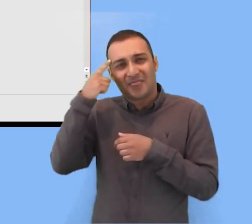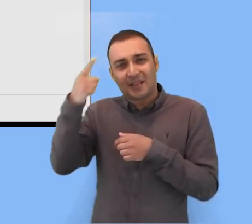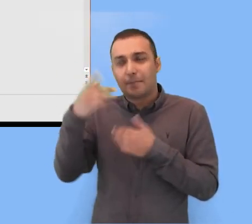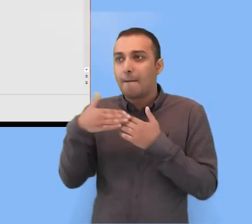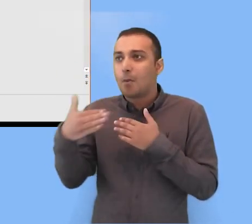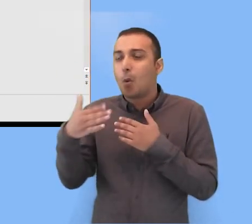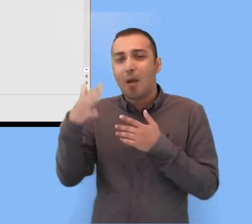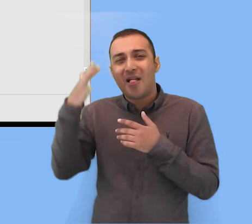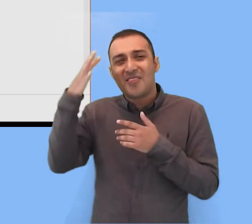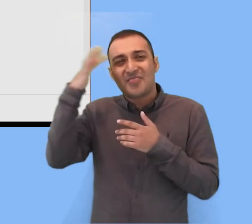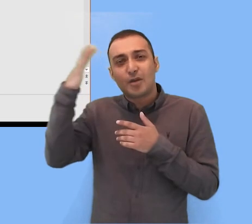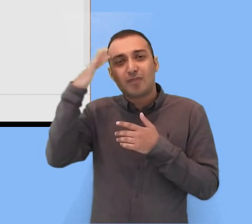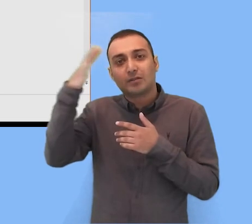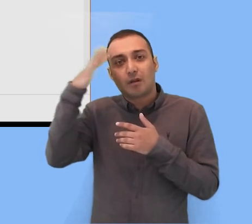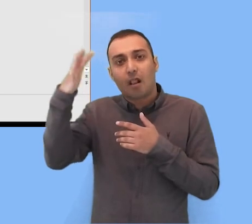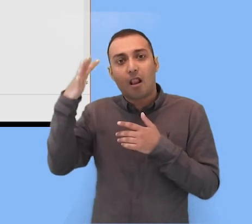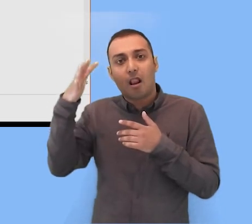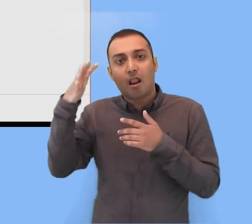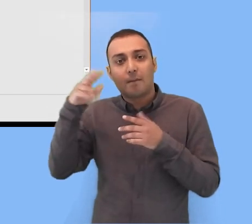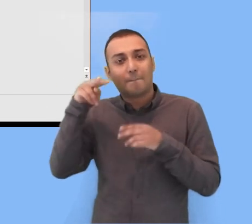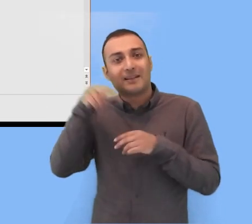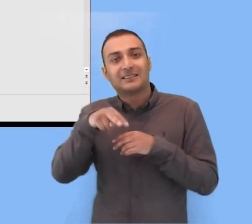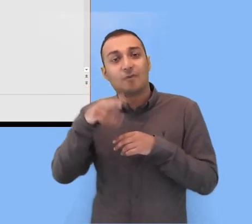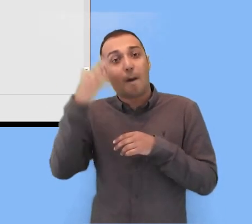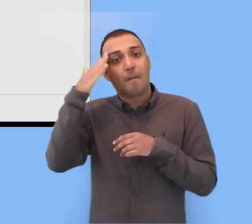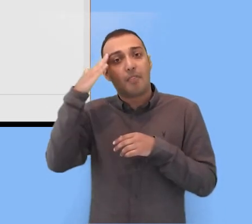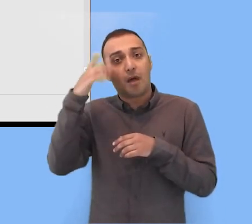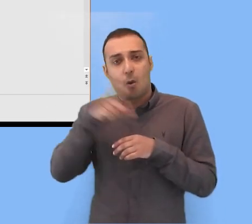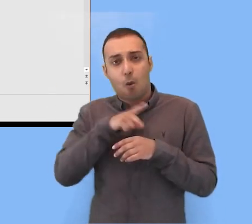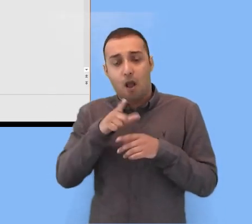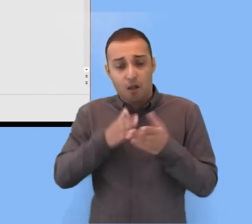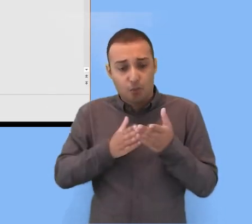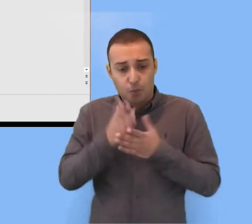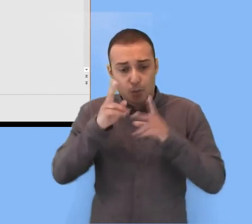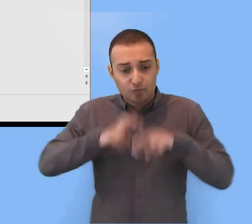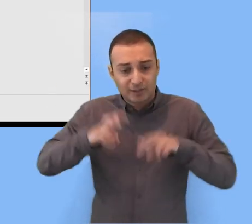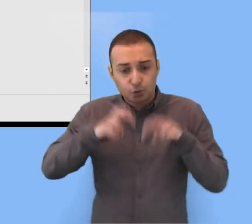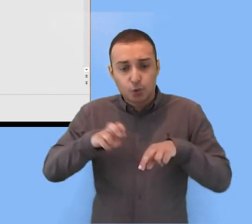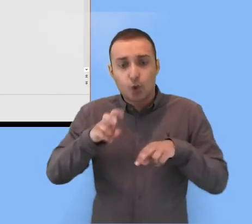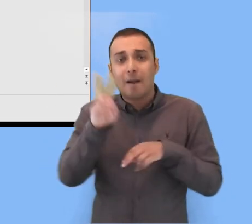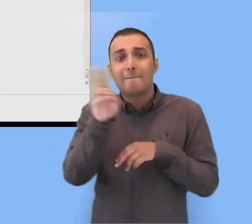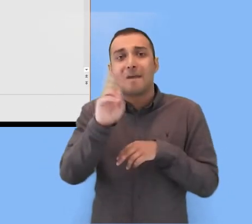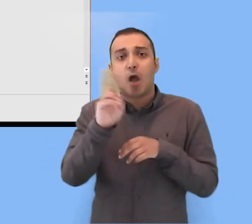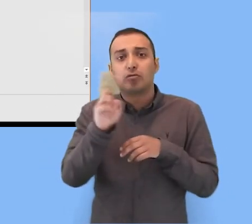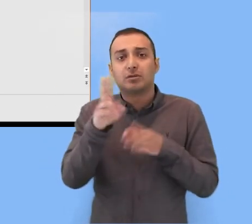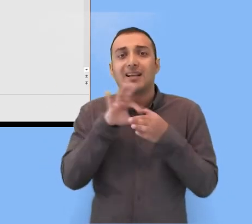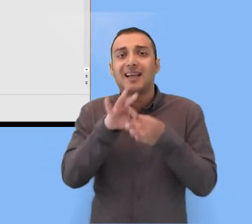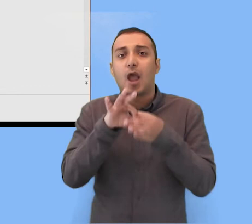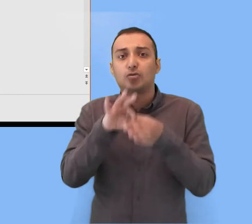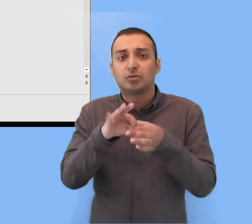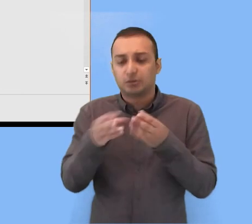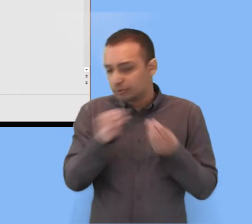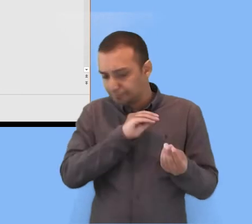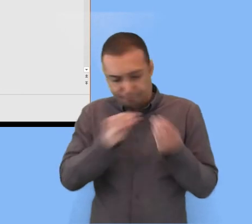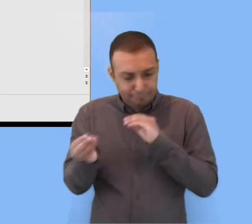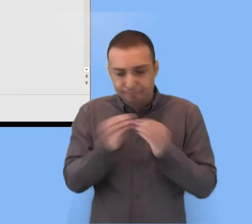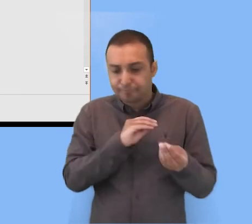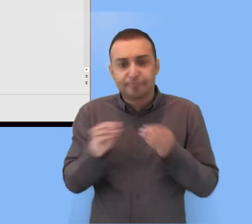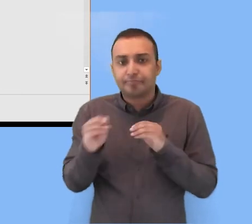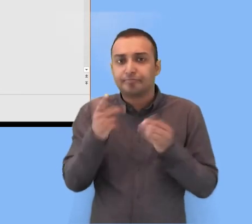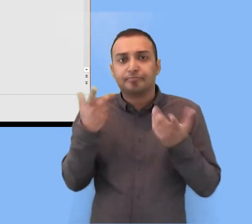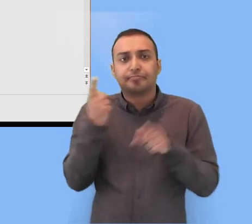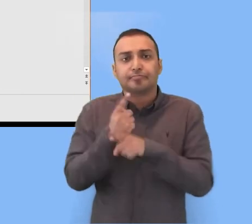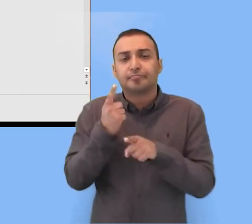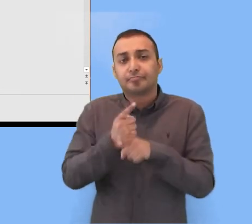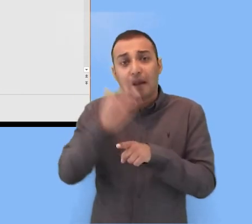because they're quite absent, I found, when I was doing parent engagement going through the material and